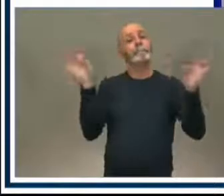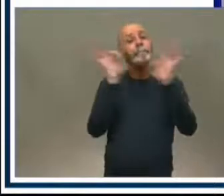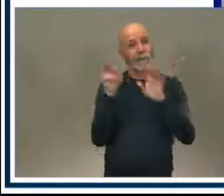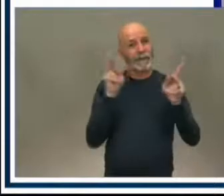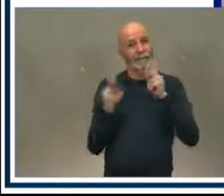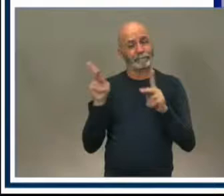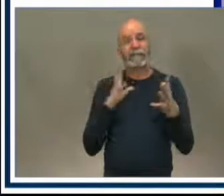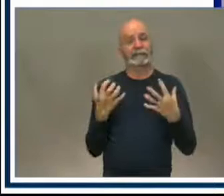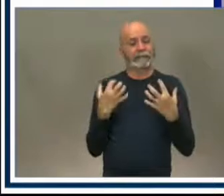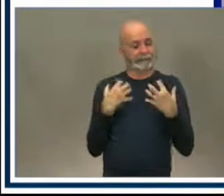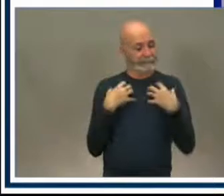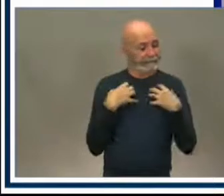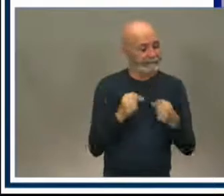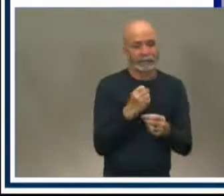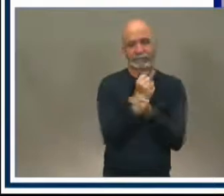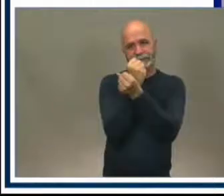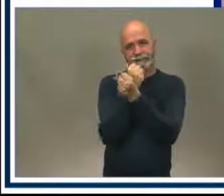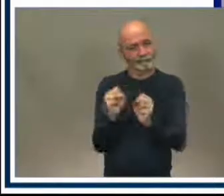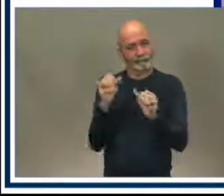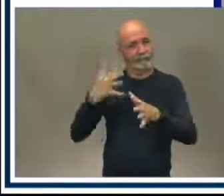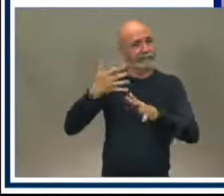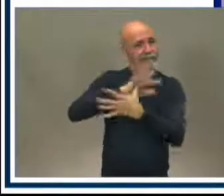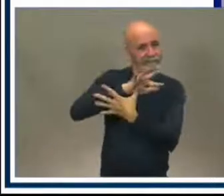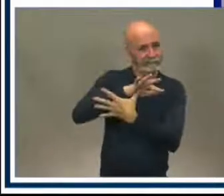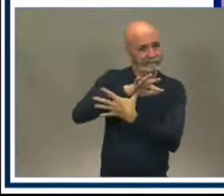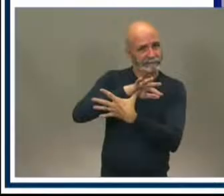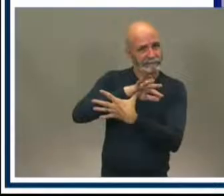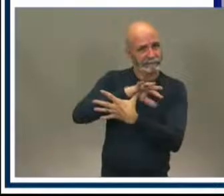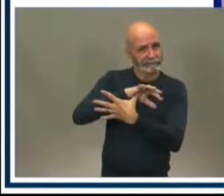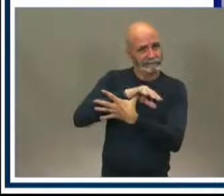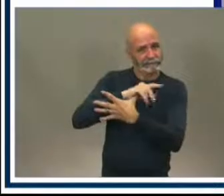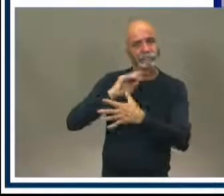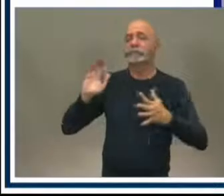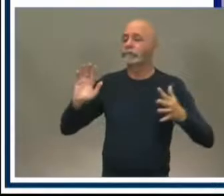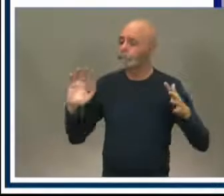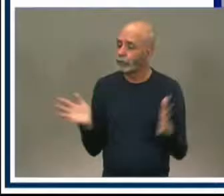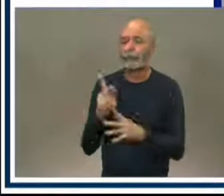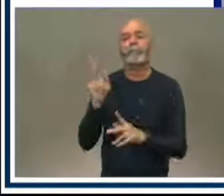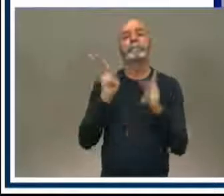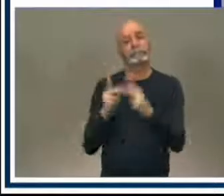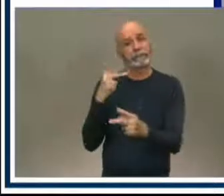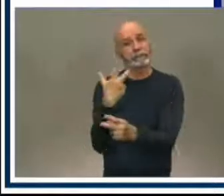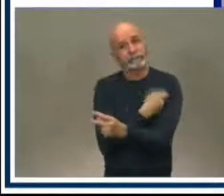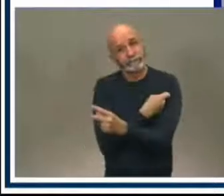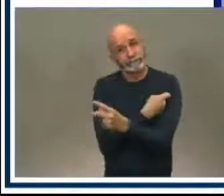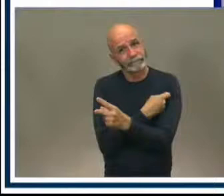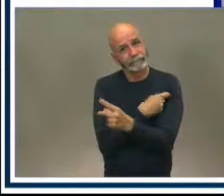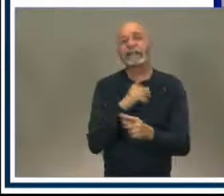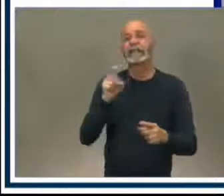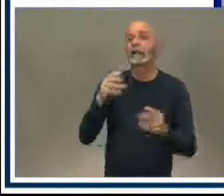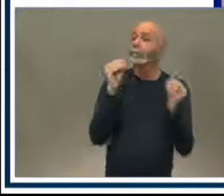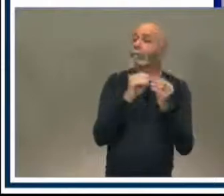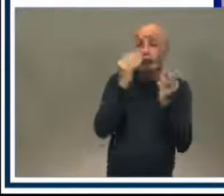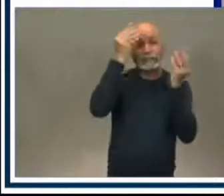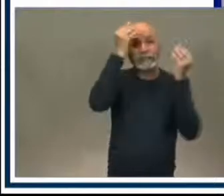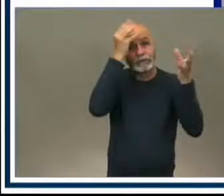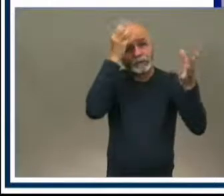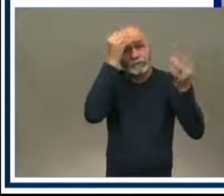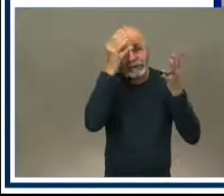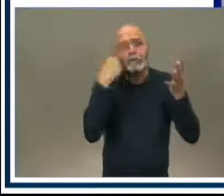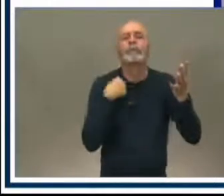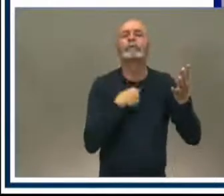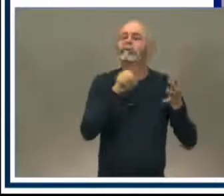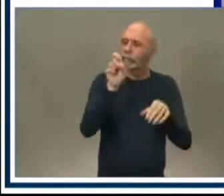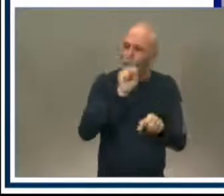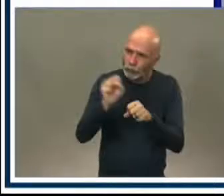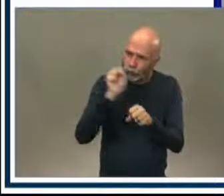we want people to get vaccinated. But for those that need more information, we're going to work with them. We'll do that in